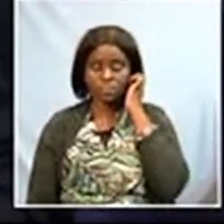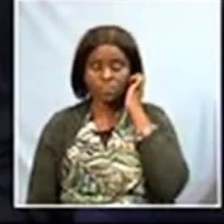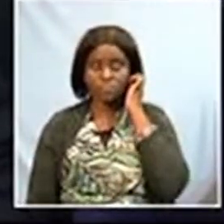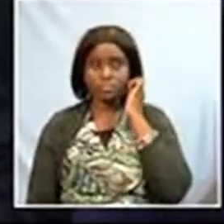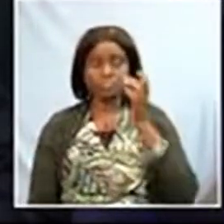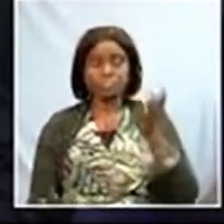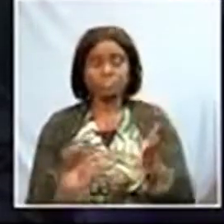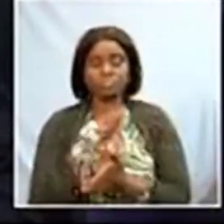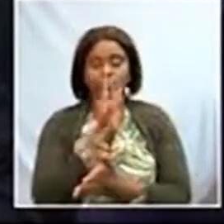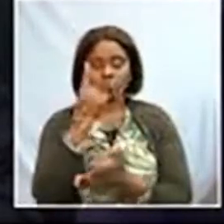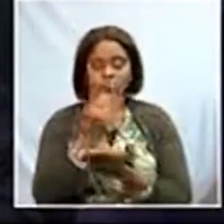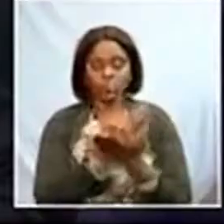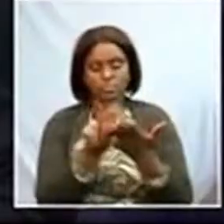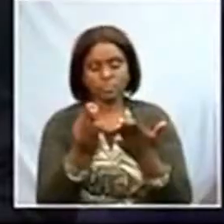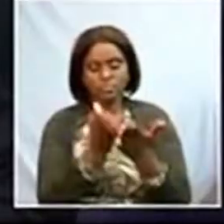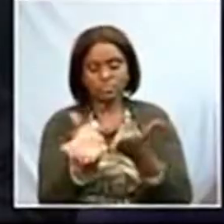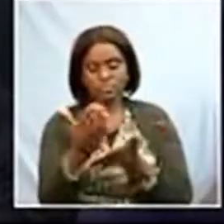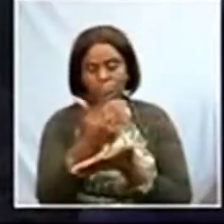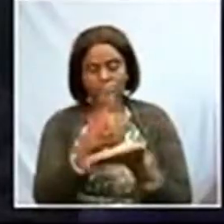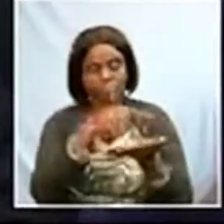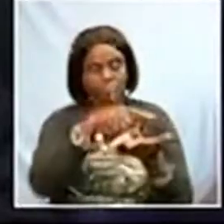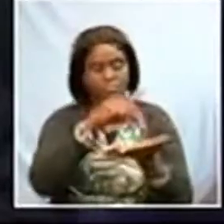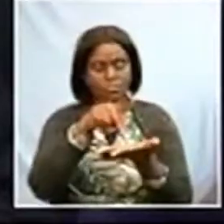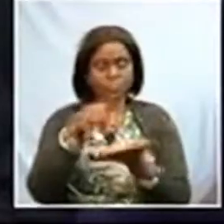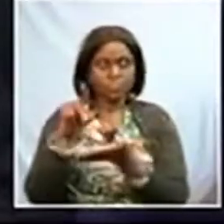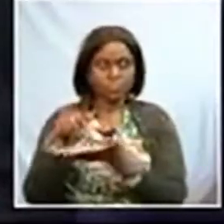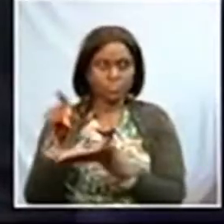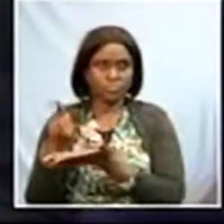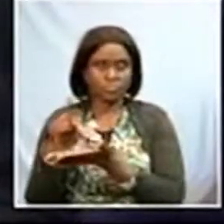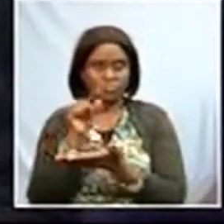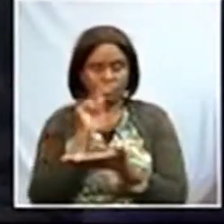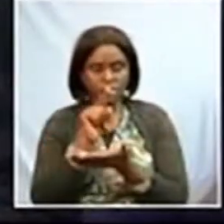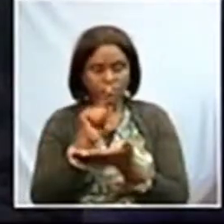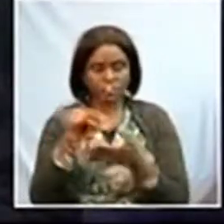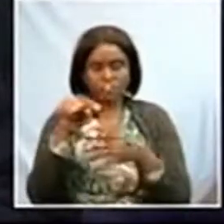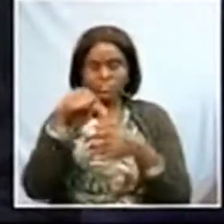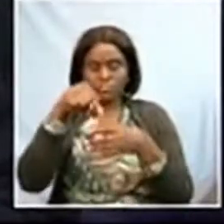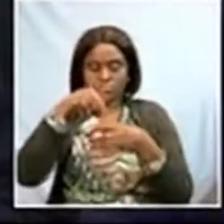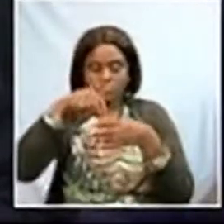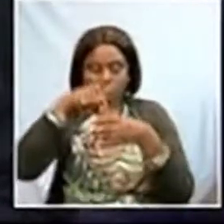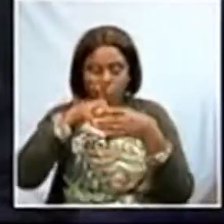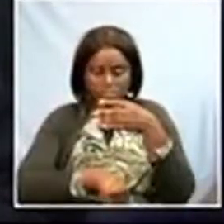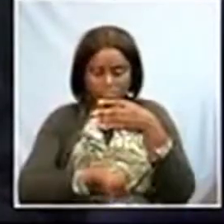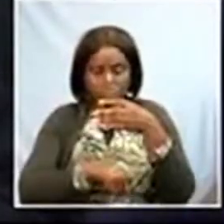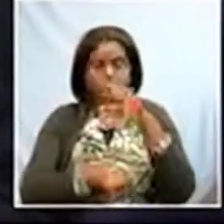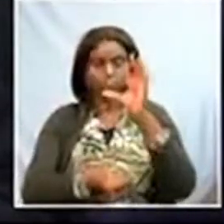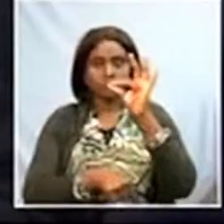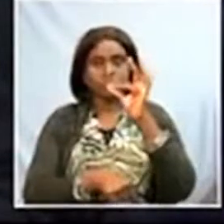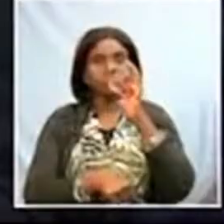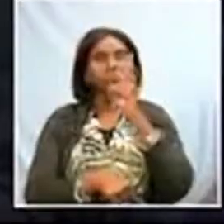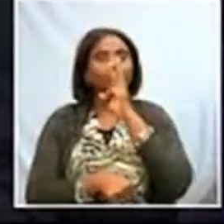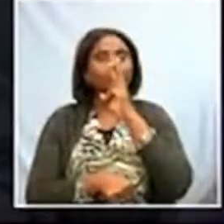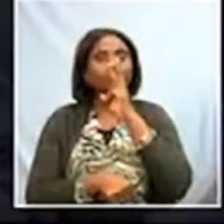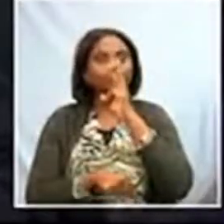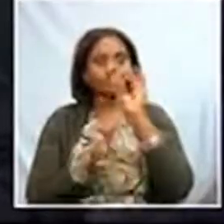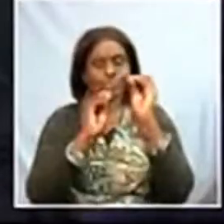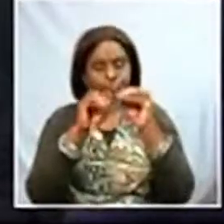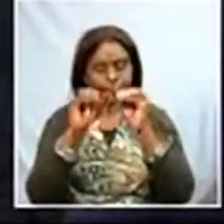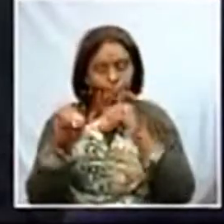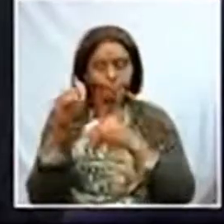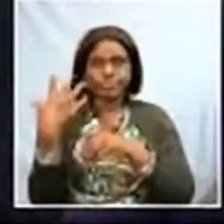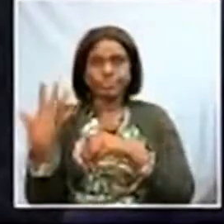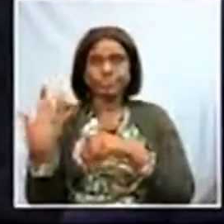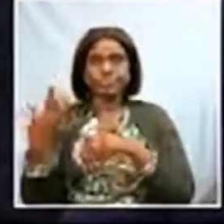Page 1, for the failure to recover advance payment on the drilling of 9 boreholes and installation of hand